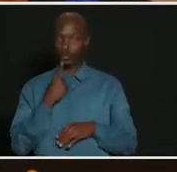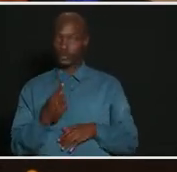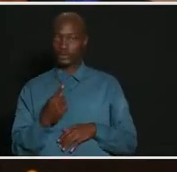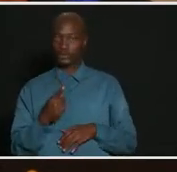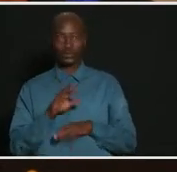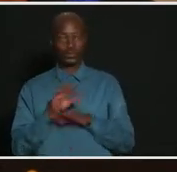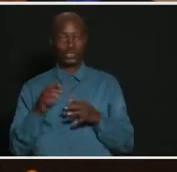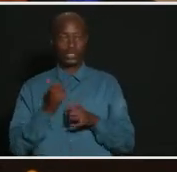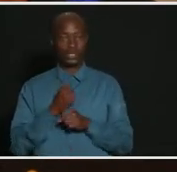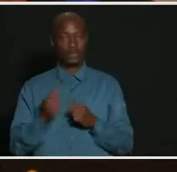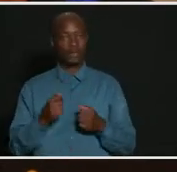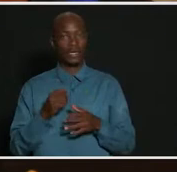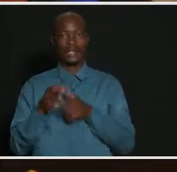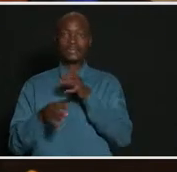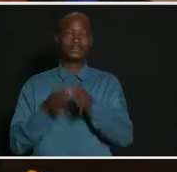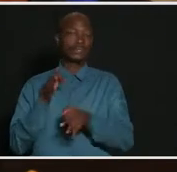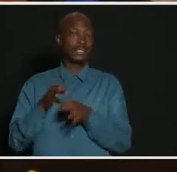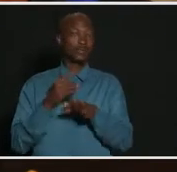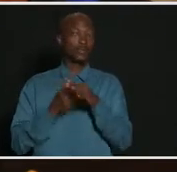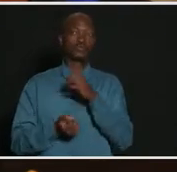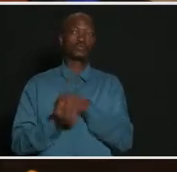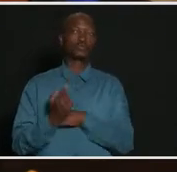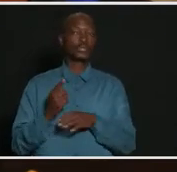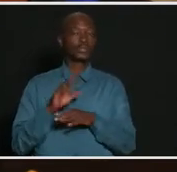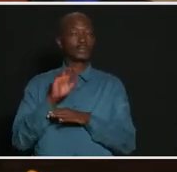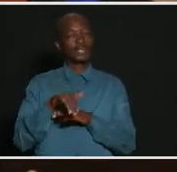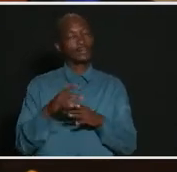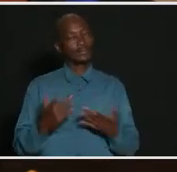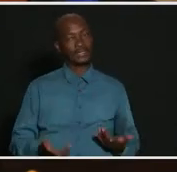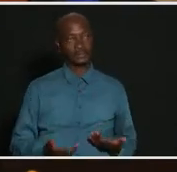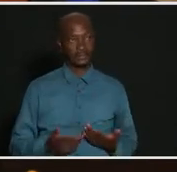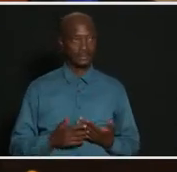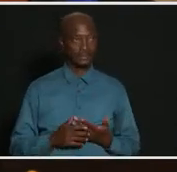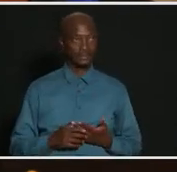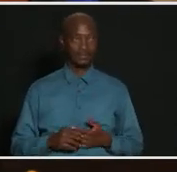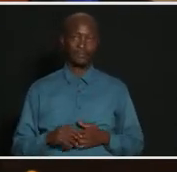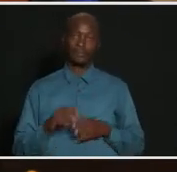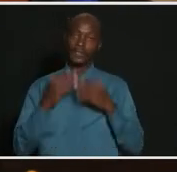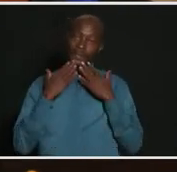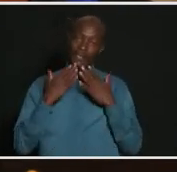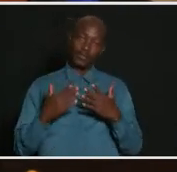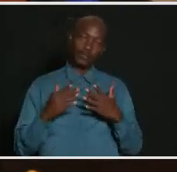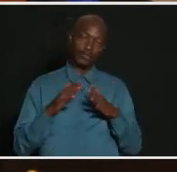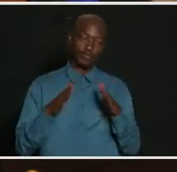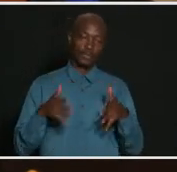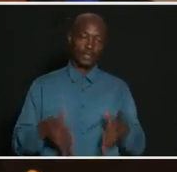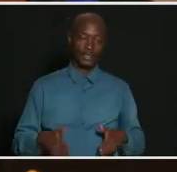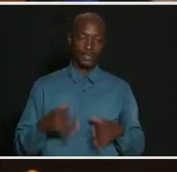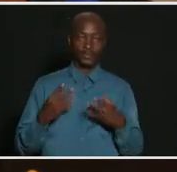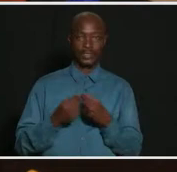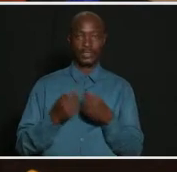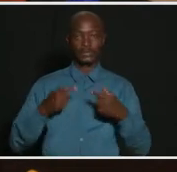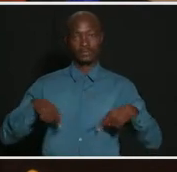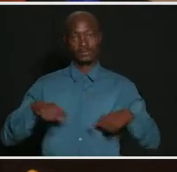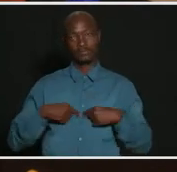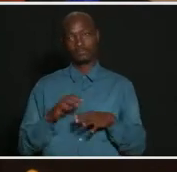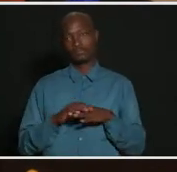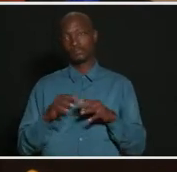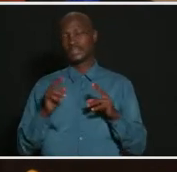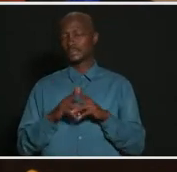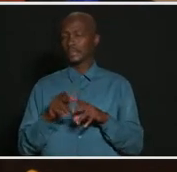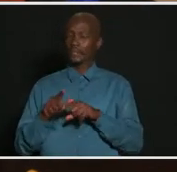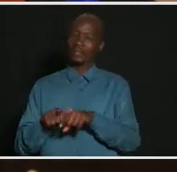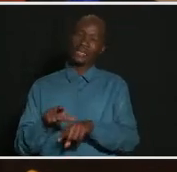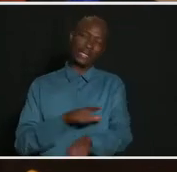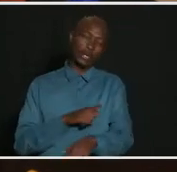we did not explain to you that what is going to happen after year I want to thank you for being here with us it's been a very